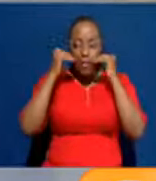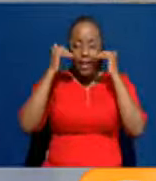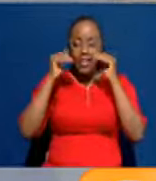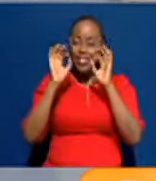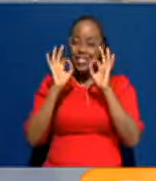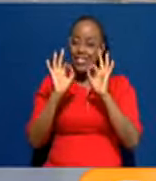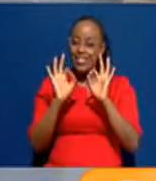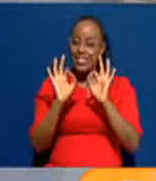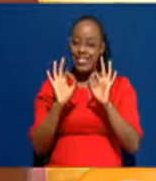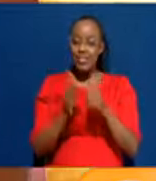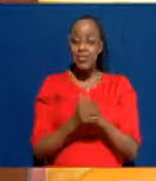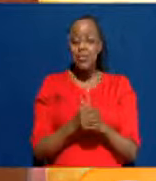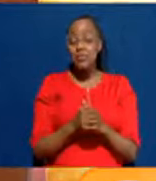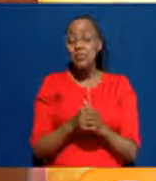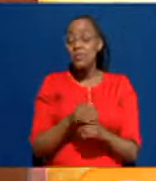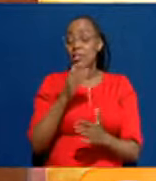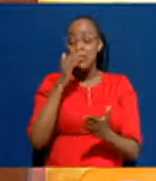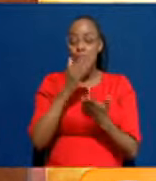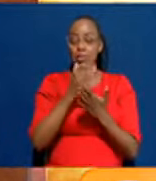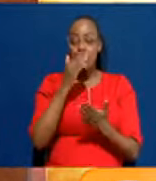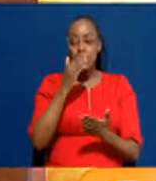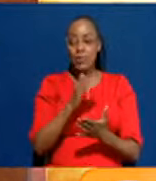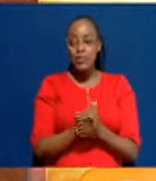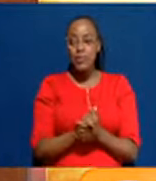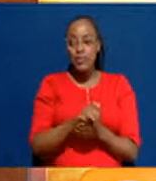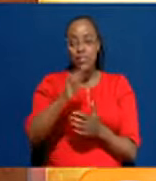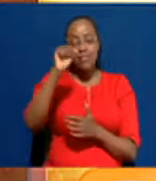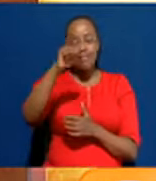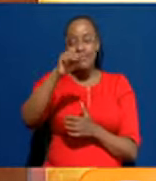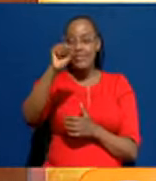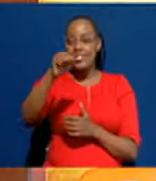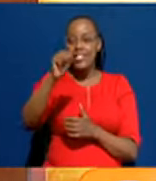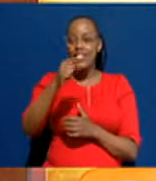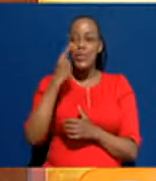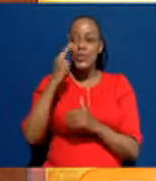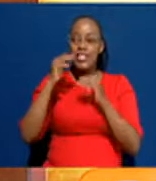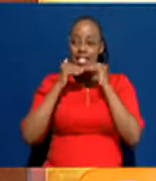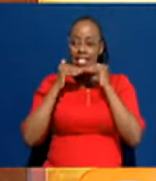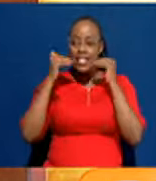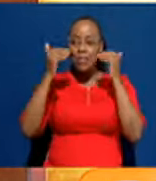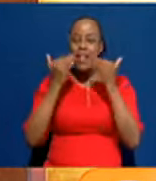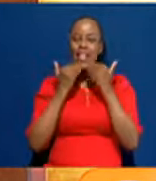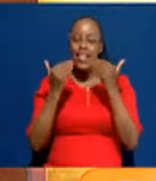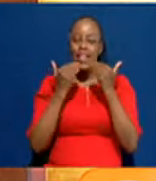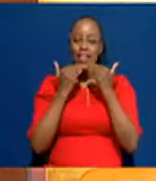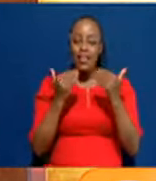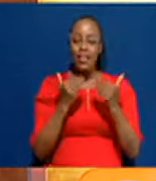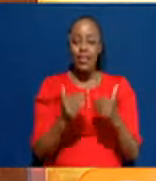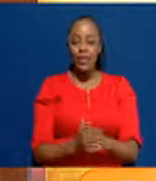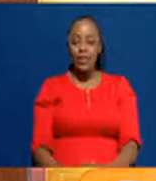infectious. Absolutely. Absolutely. Look at that smile. Thank you.